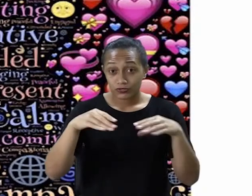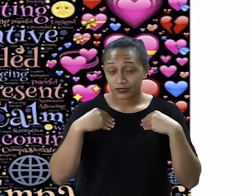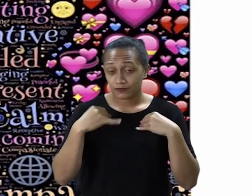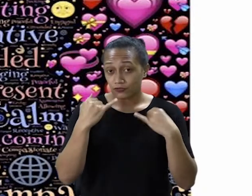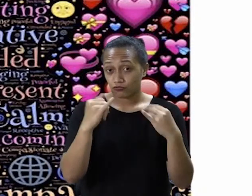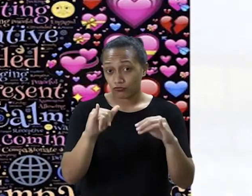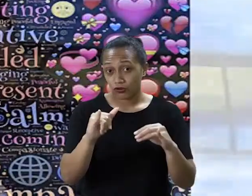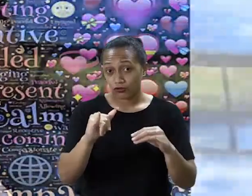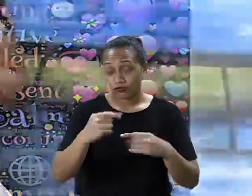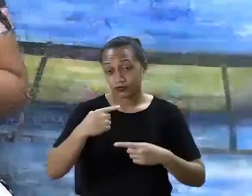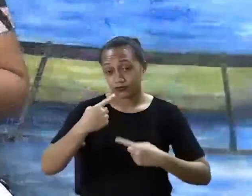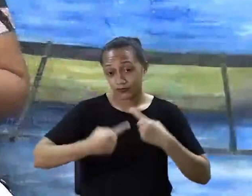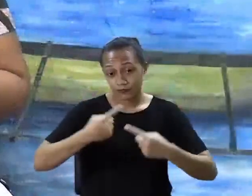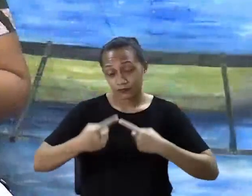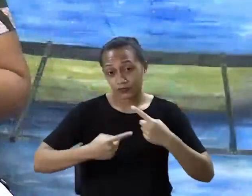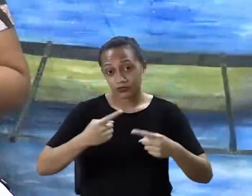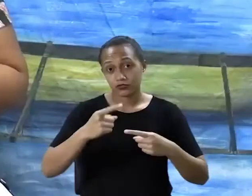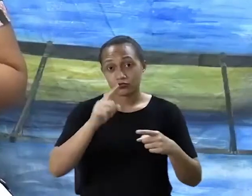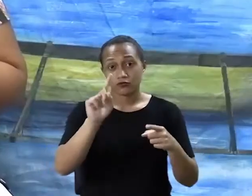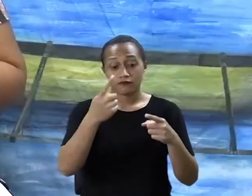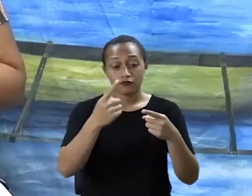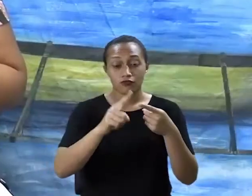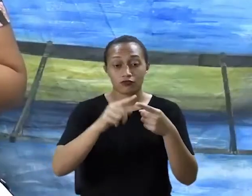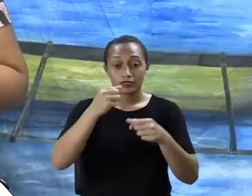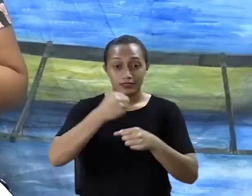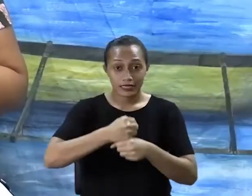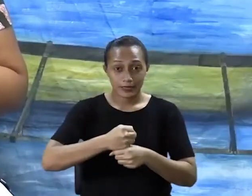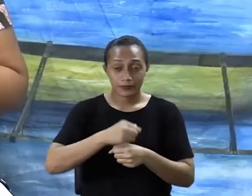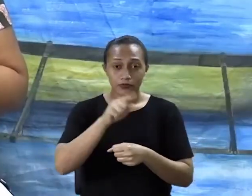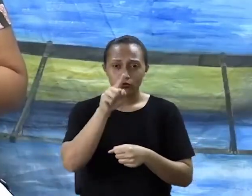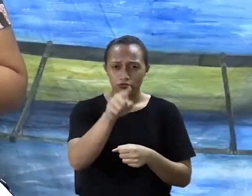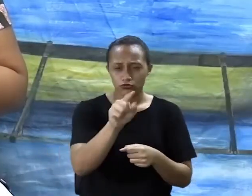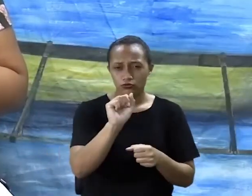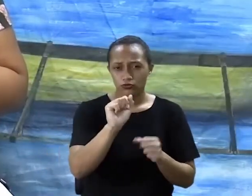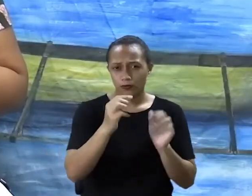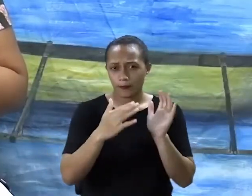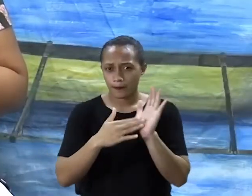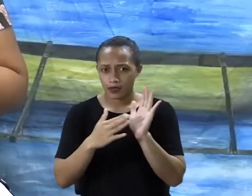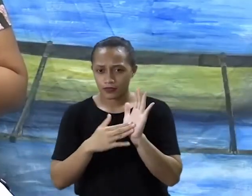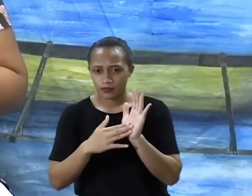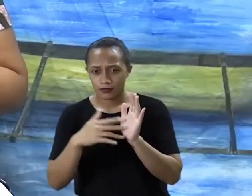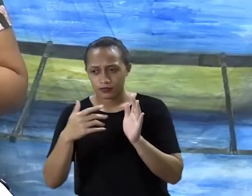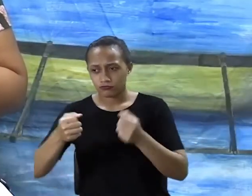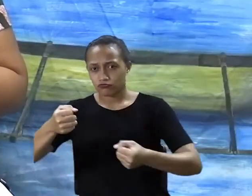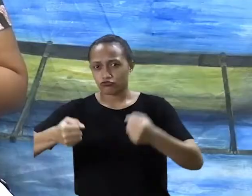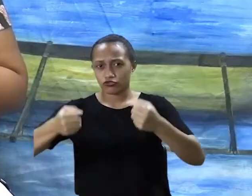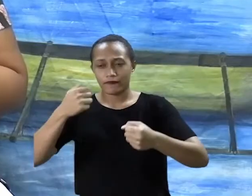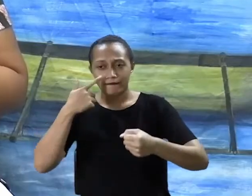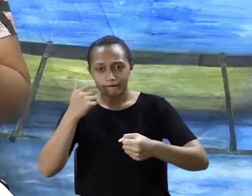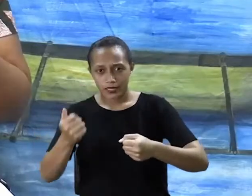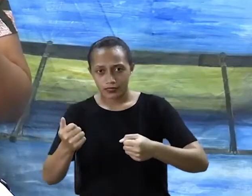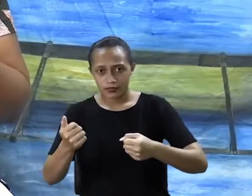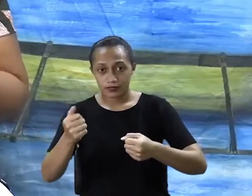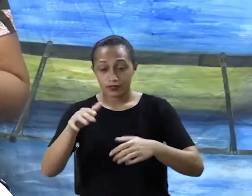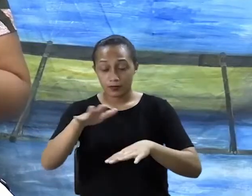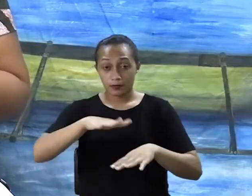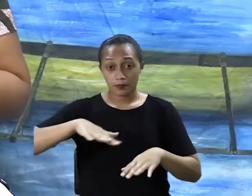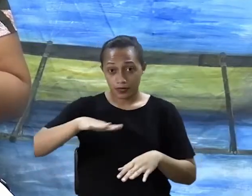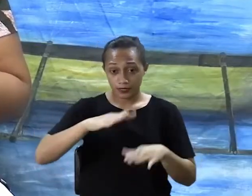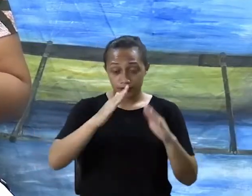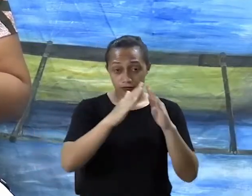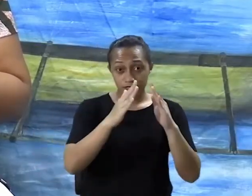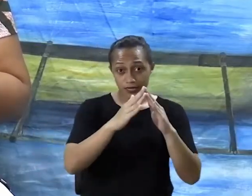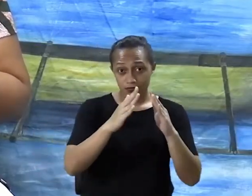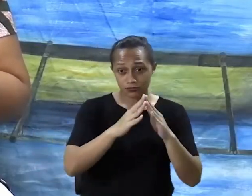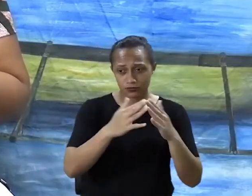message or information. For example, you and your mother are driving to find your friend's place. You want to